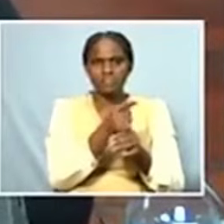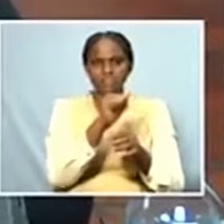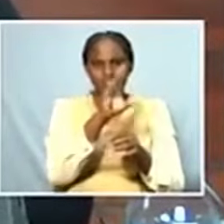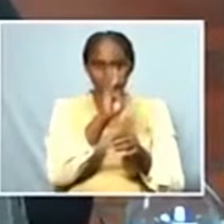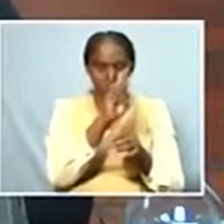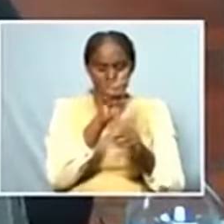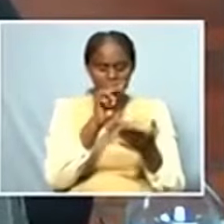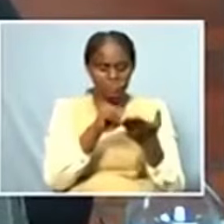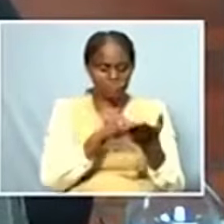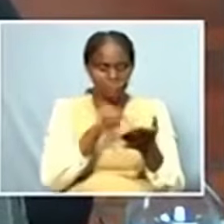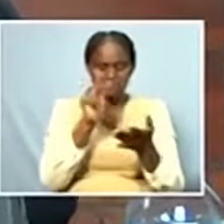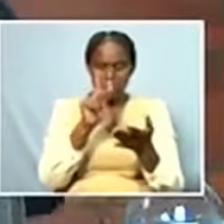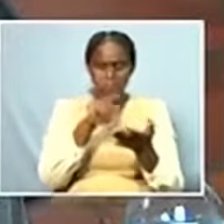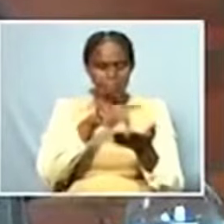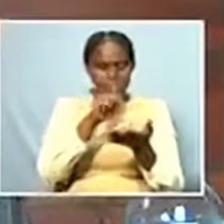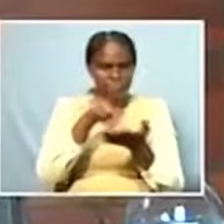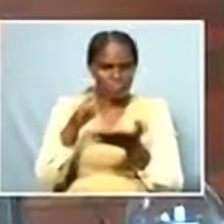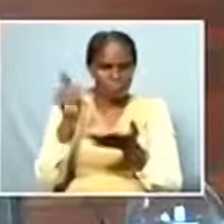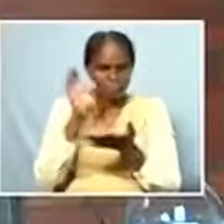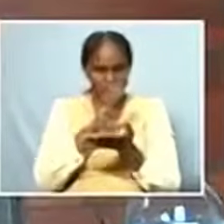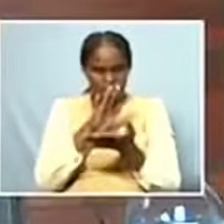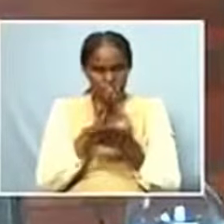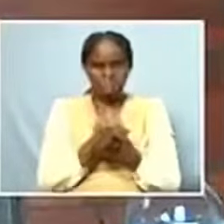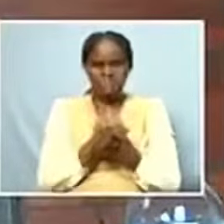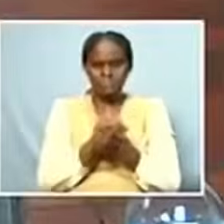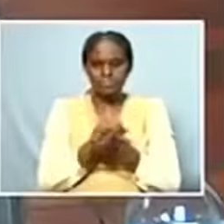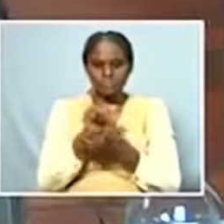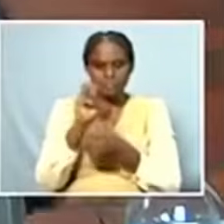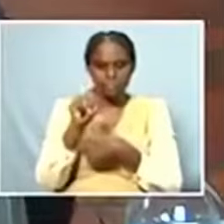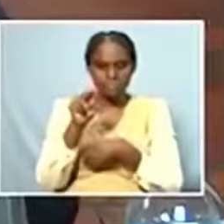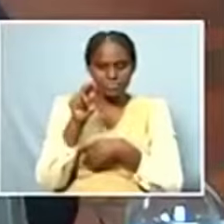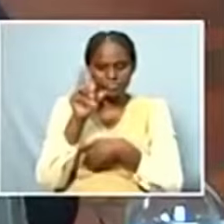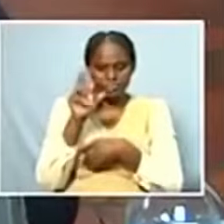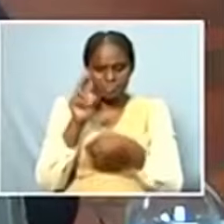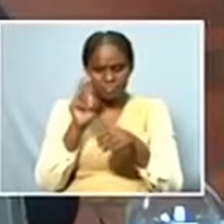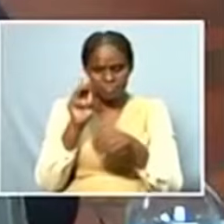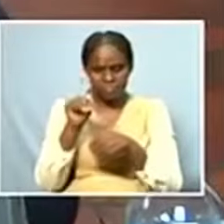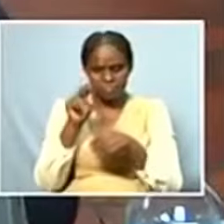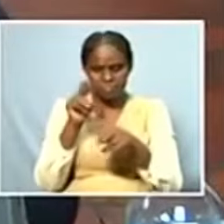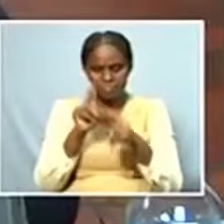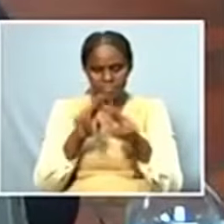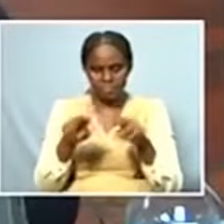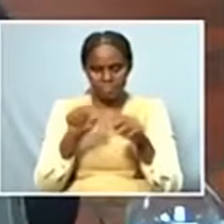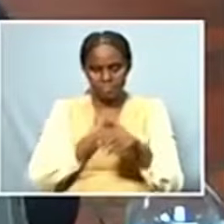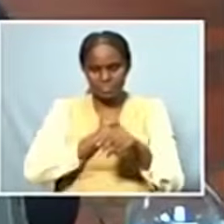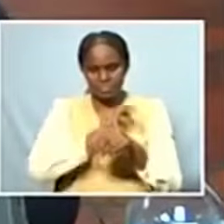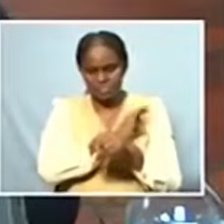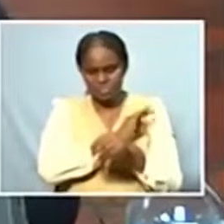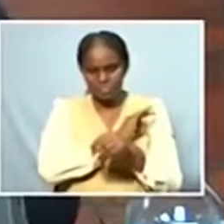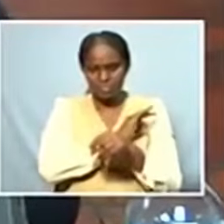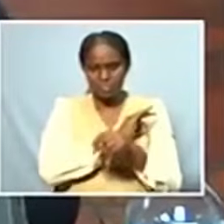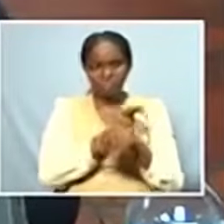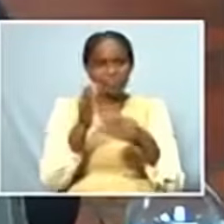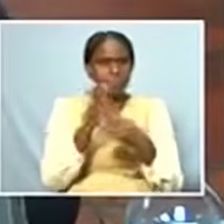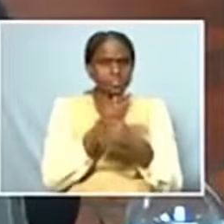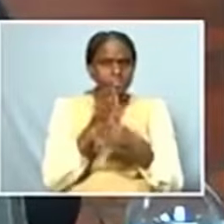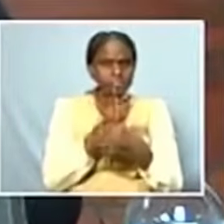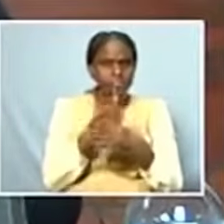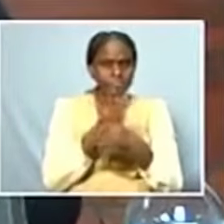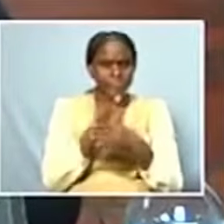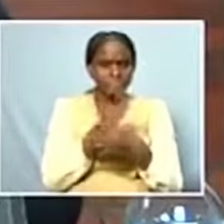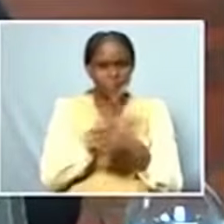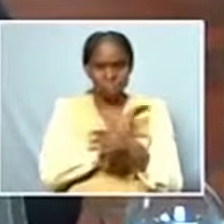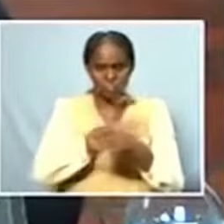17 million kwacha paid. Mr. Chairman, Staff Cut Enterprises Limited